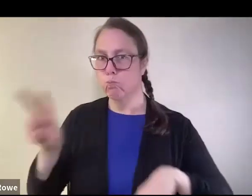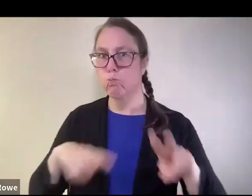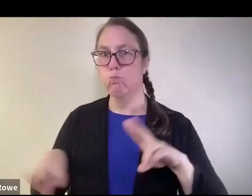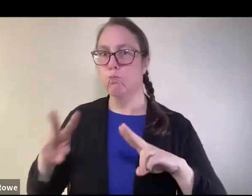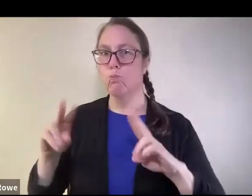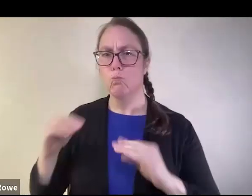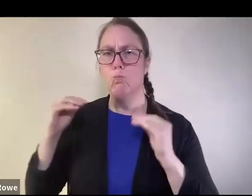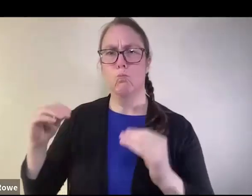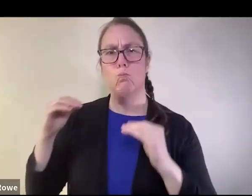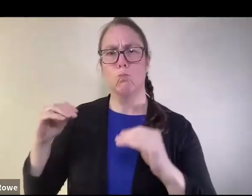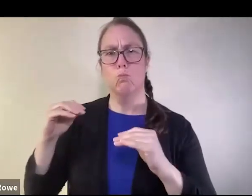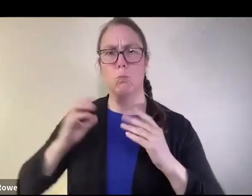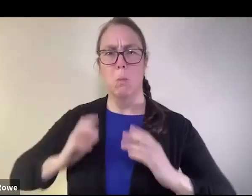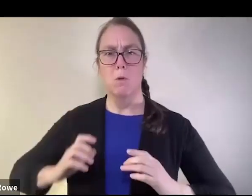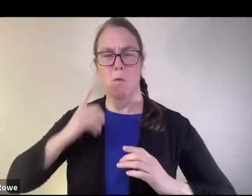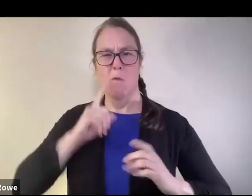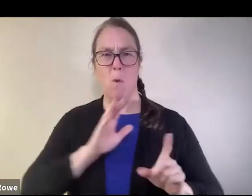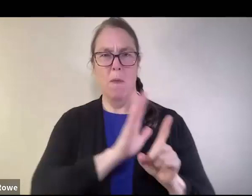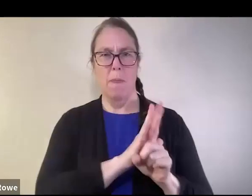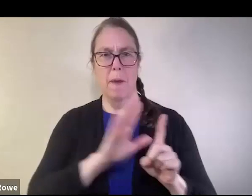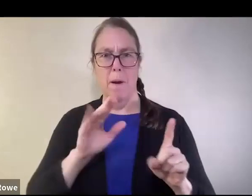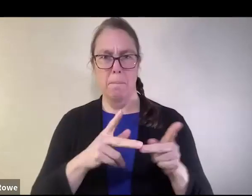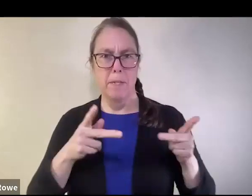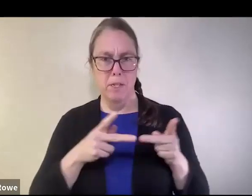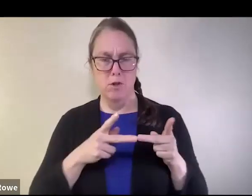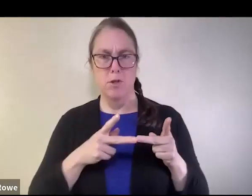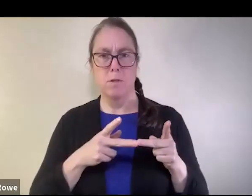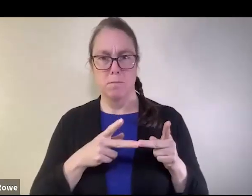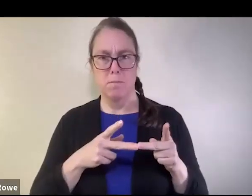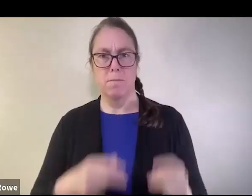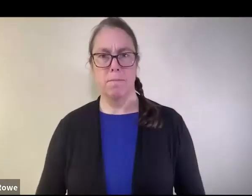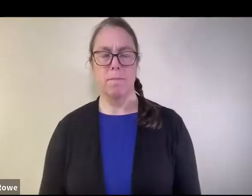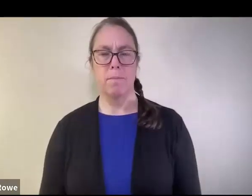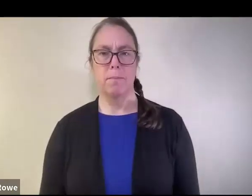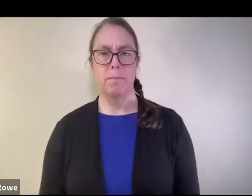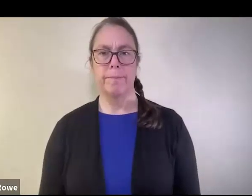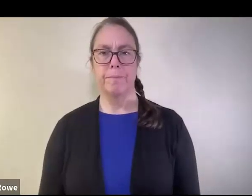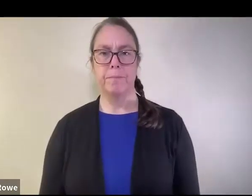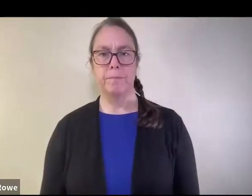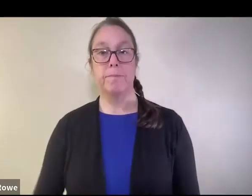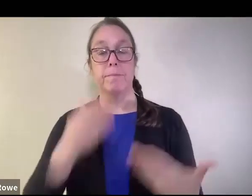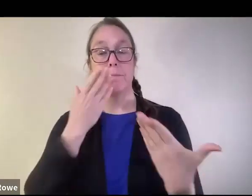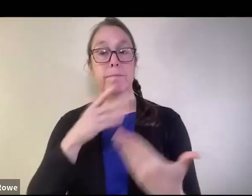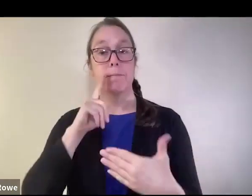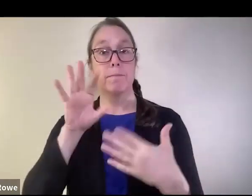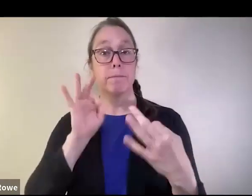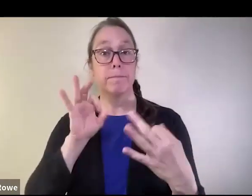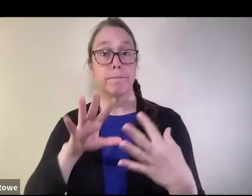for the position that they are seeking to fill. Thank you for your feedback.